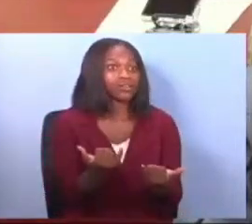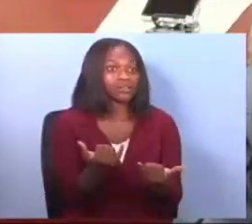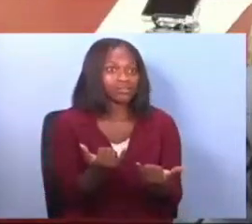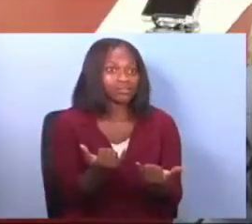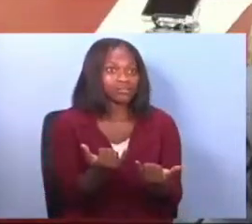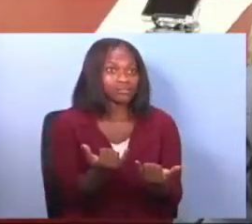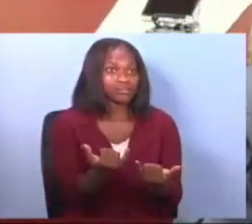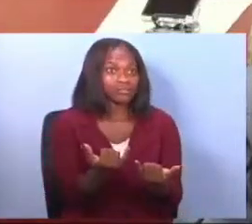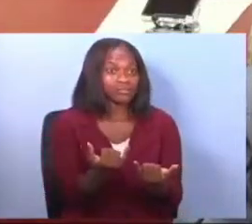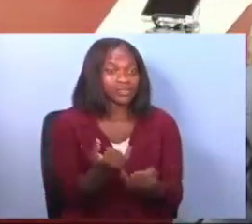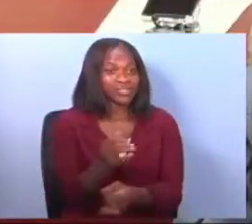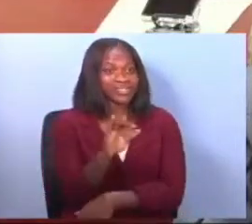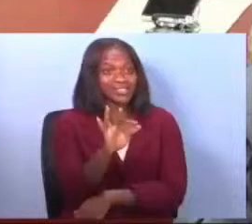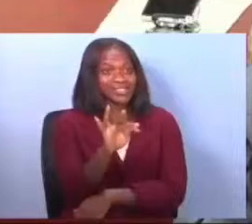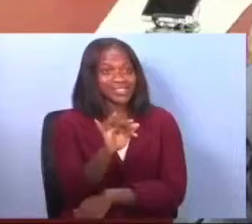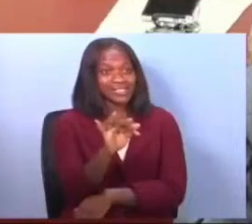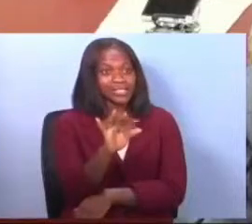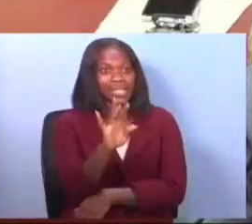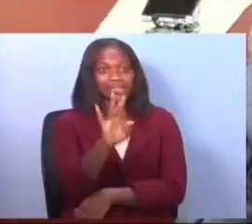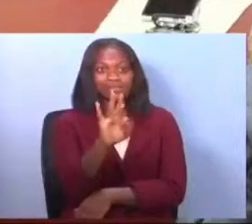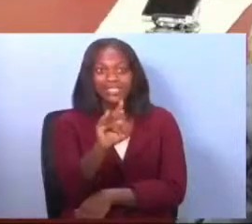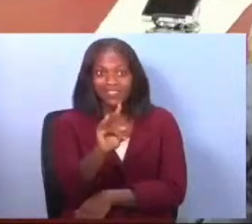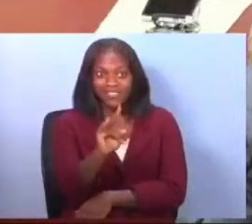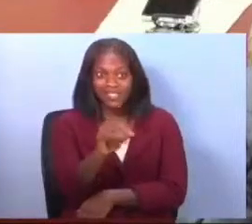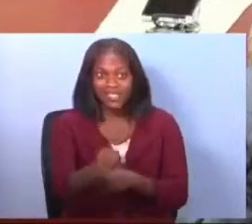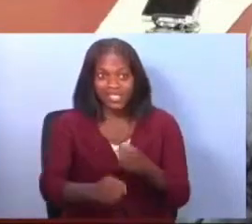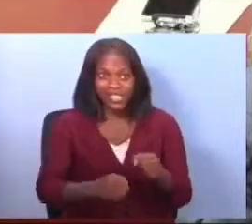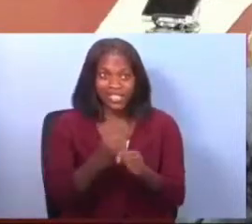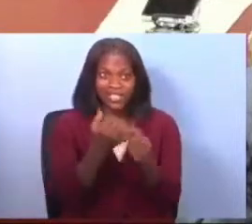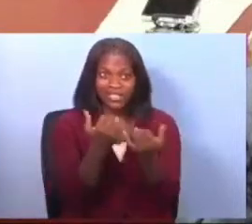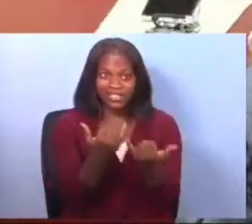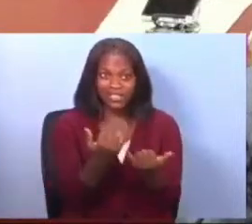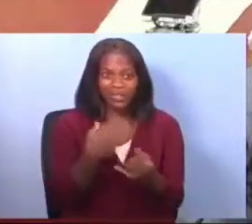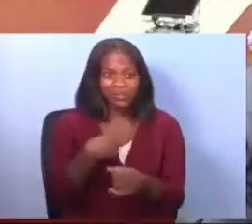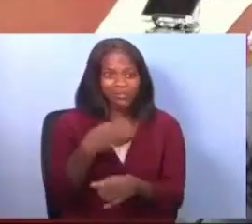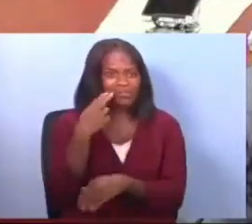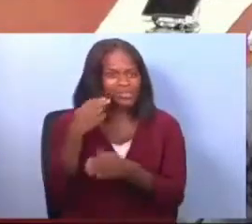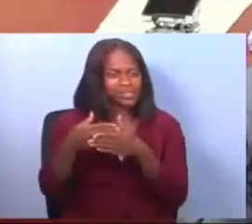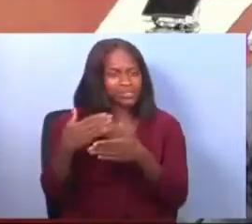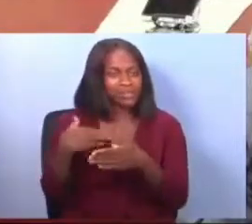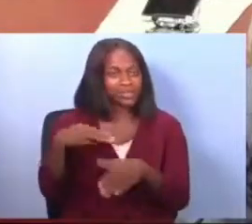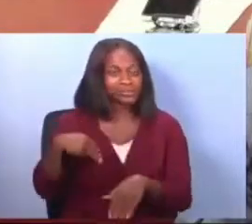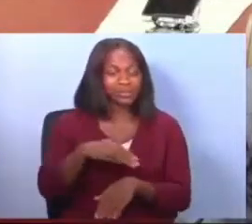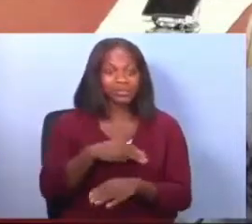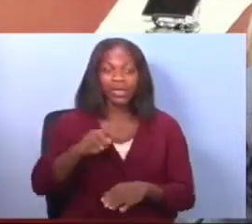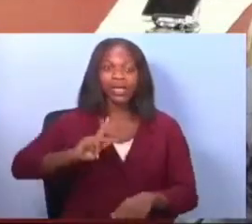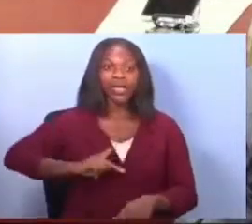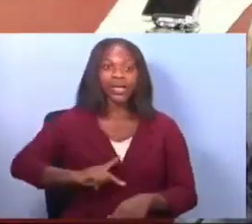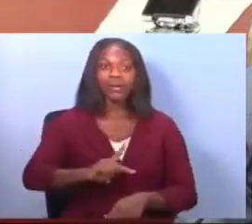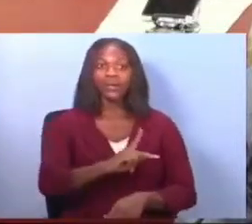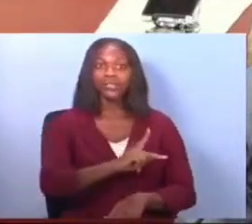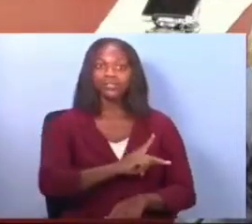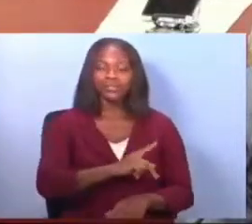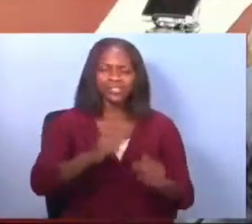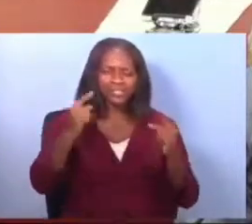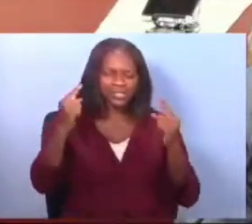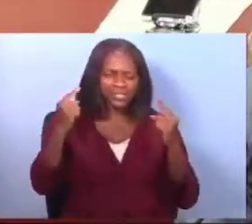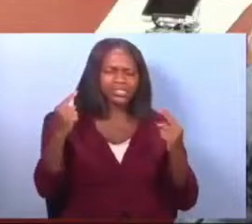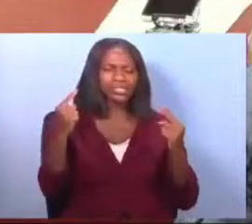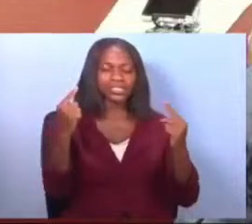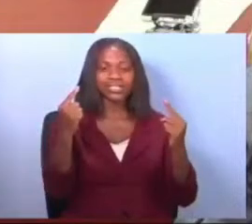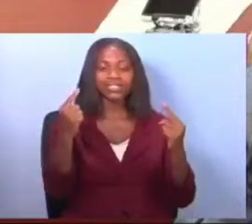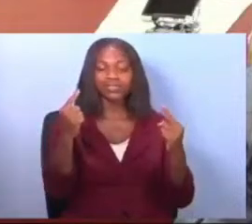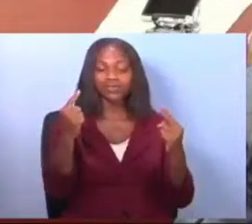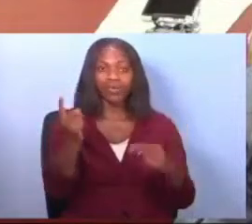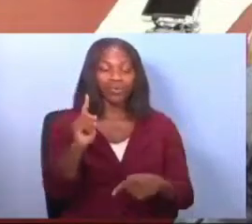my 17th year. Mr. Speaker, I've seen former members of Parliament who excelled very well in